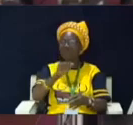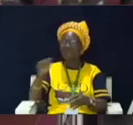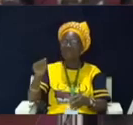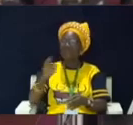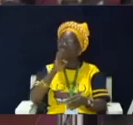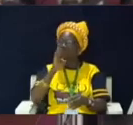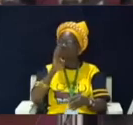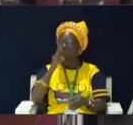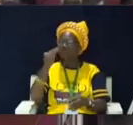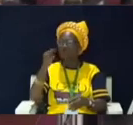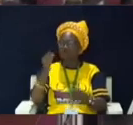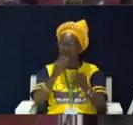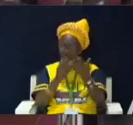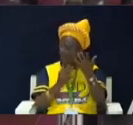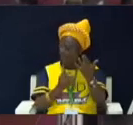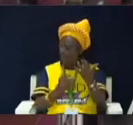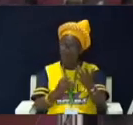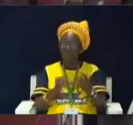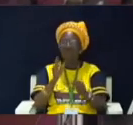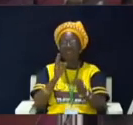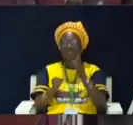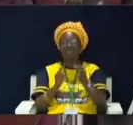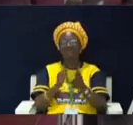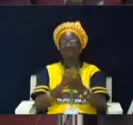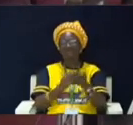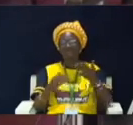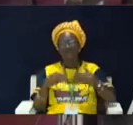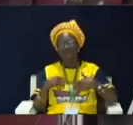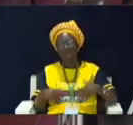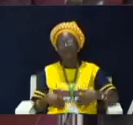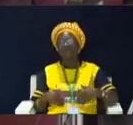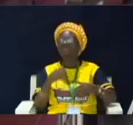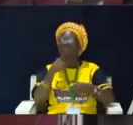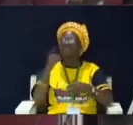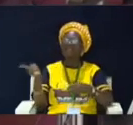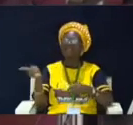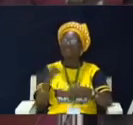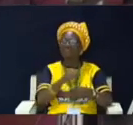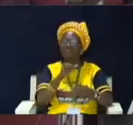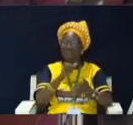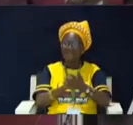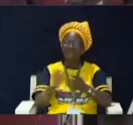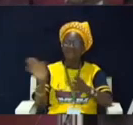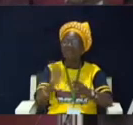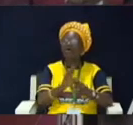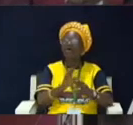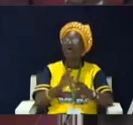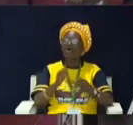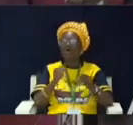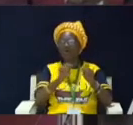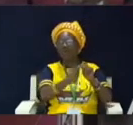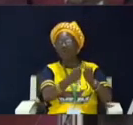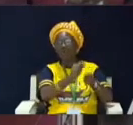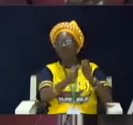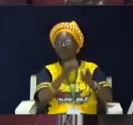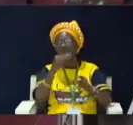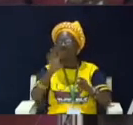If somebody tells you that your problems of 430 years